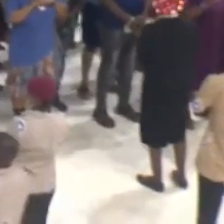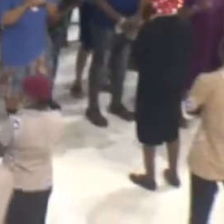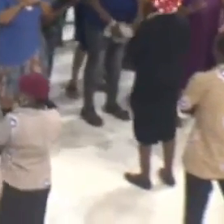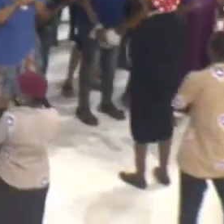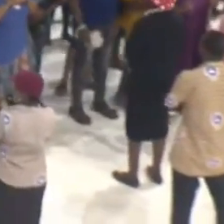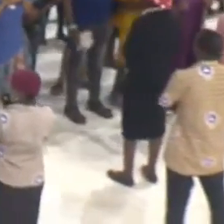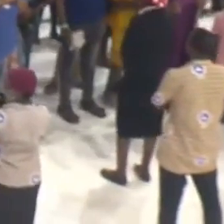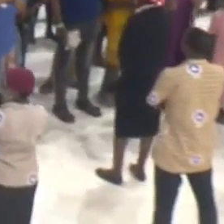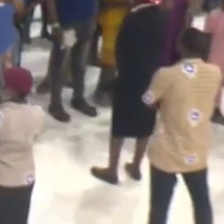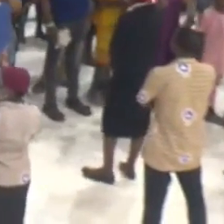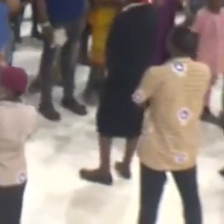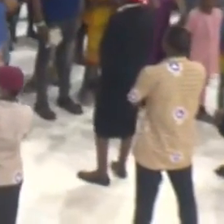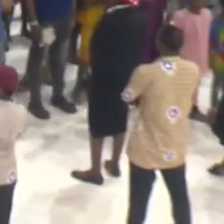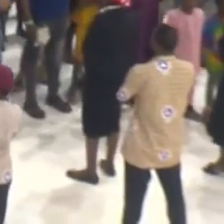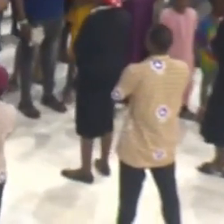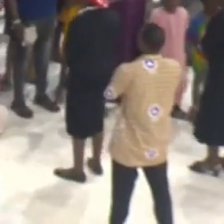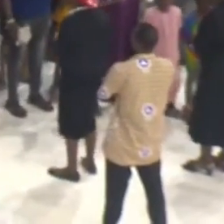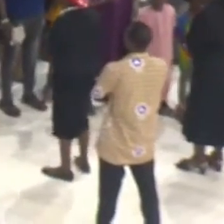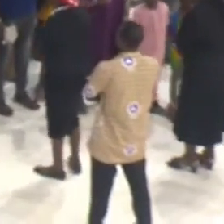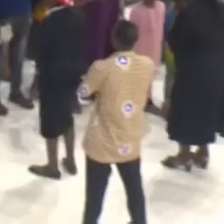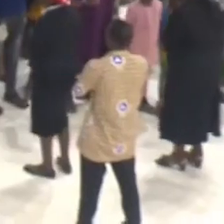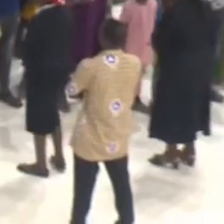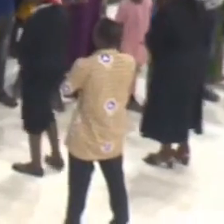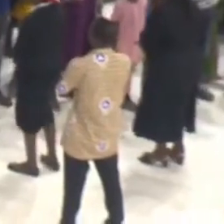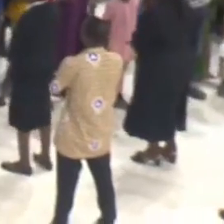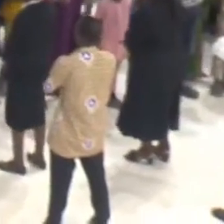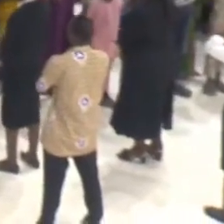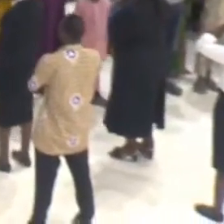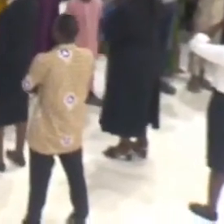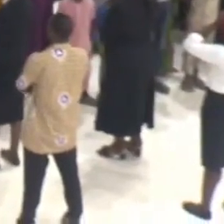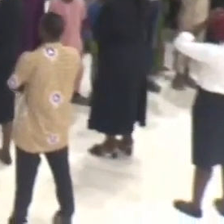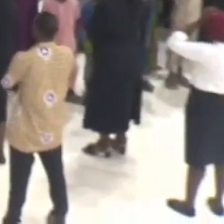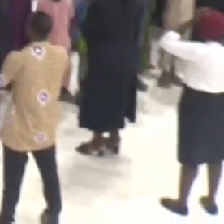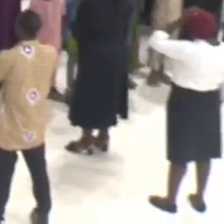And brethren, let's intercede. Let's really intercede for them.